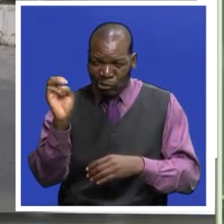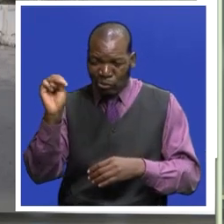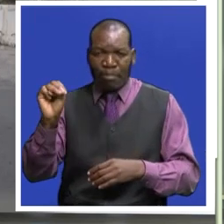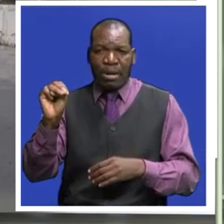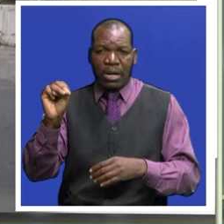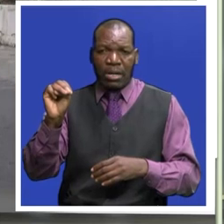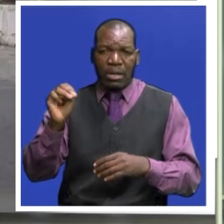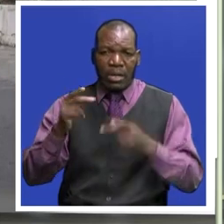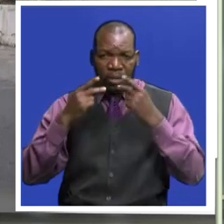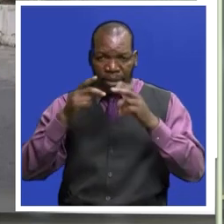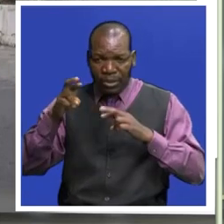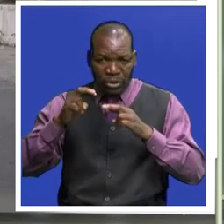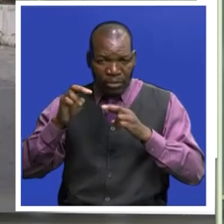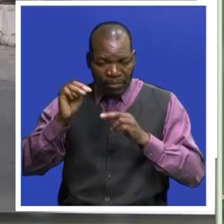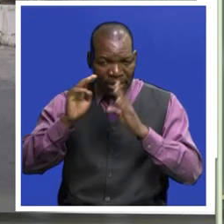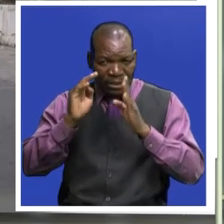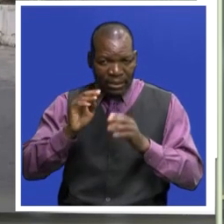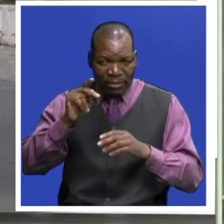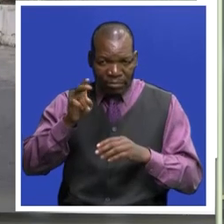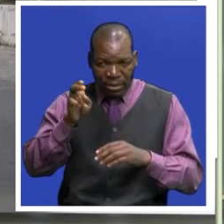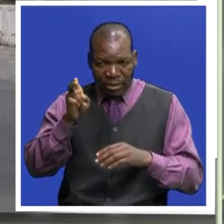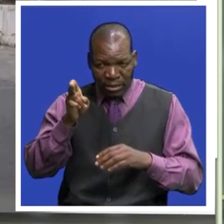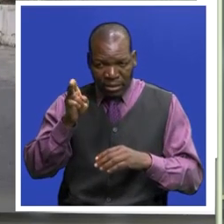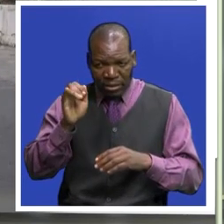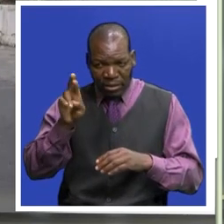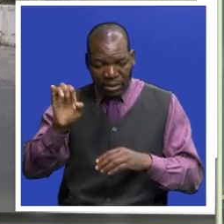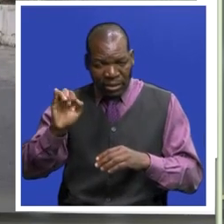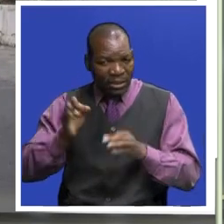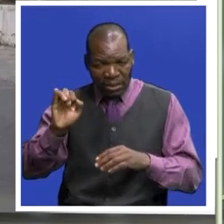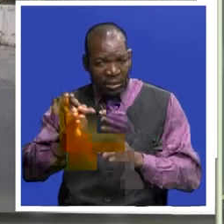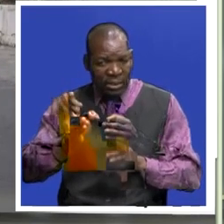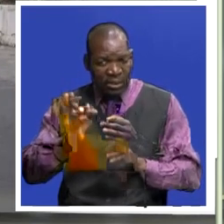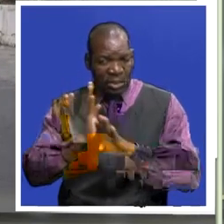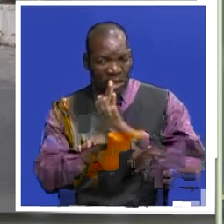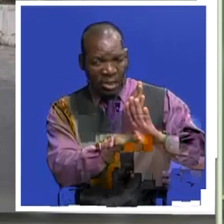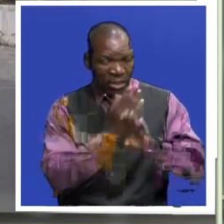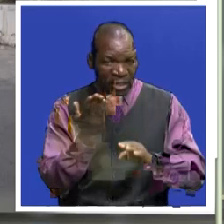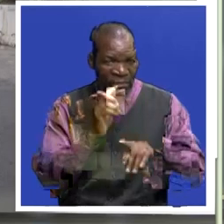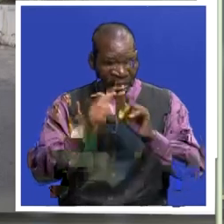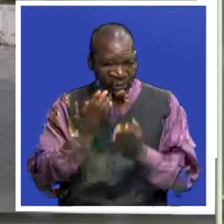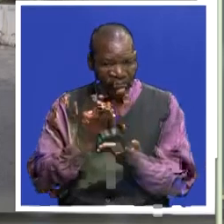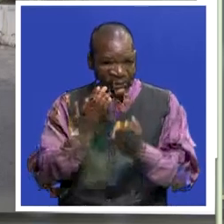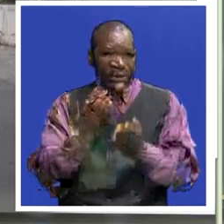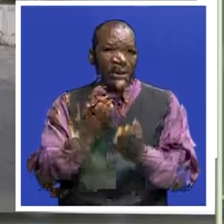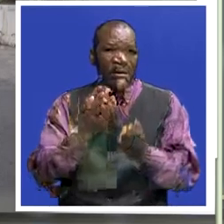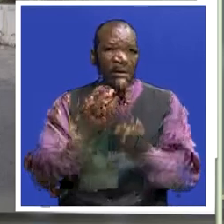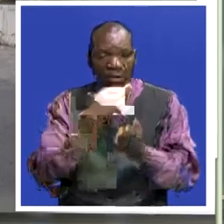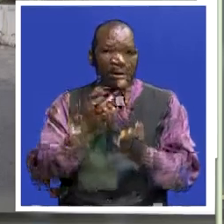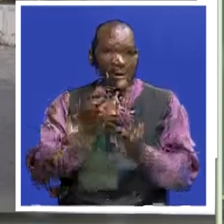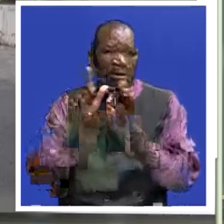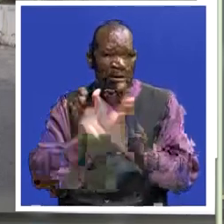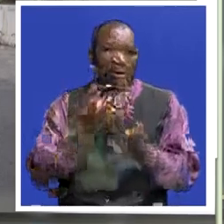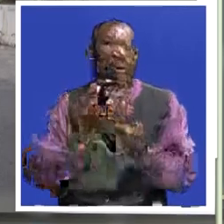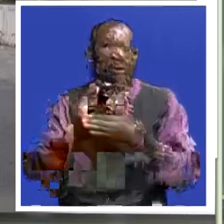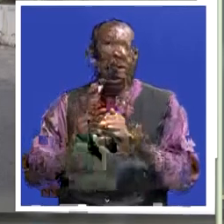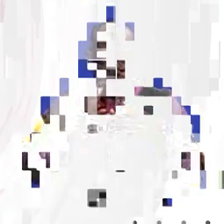Public Relations Manager Friday Piri has since clarified that the pesticide has not been banned, but is a proposed restriction on its